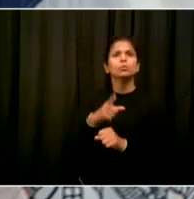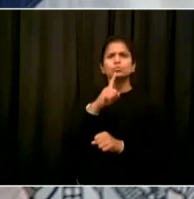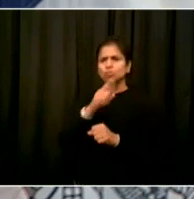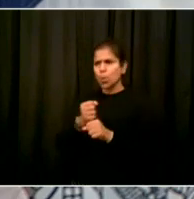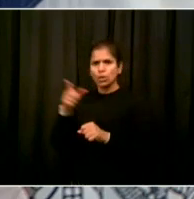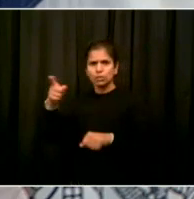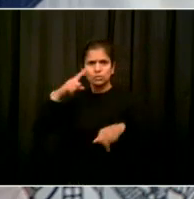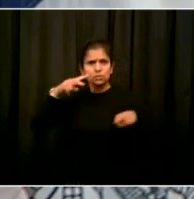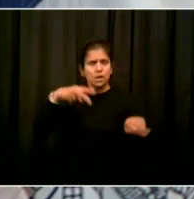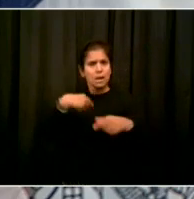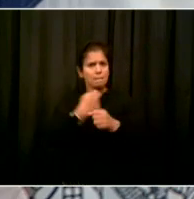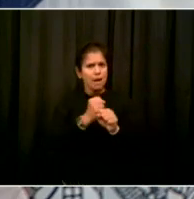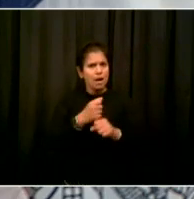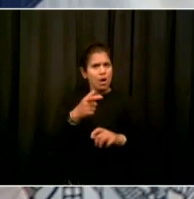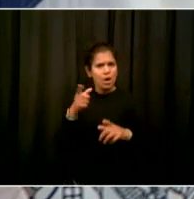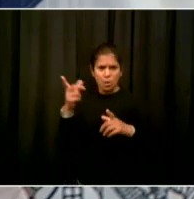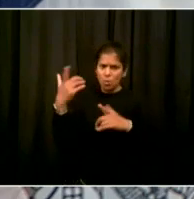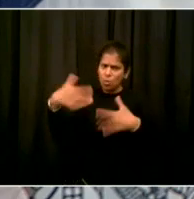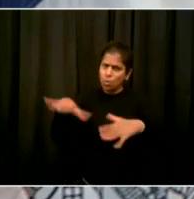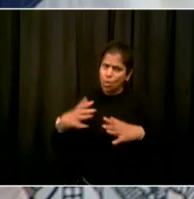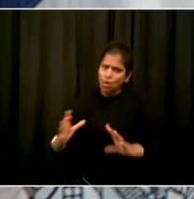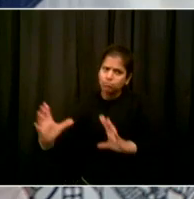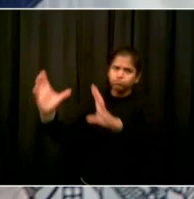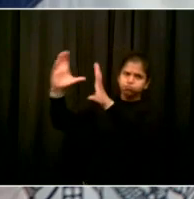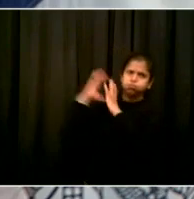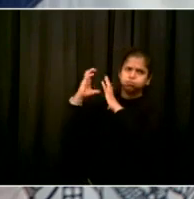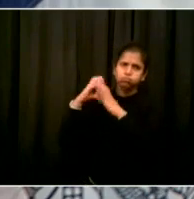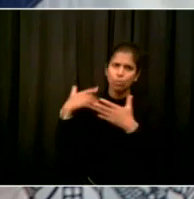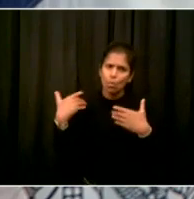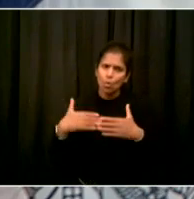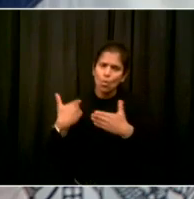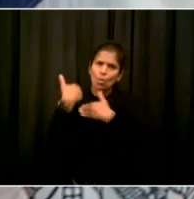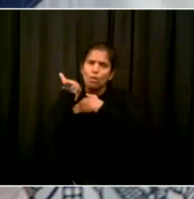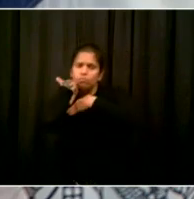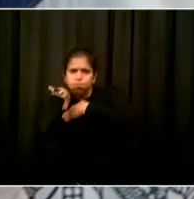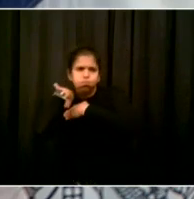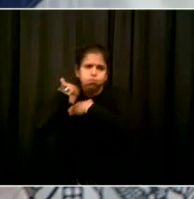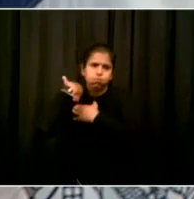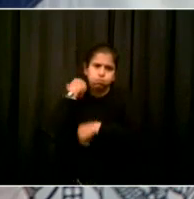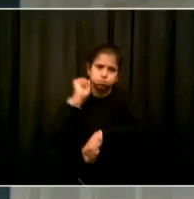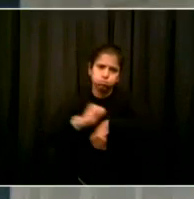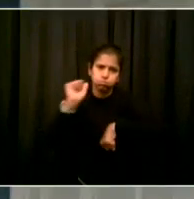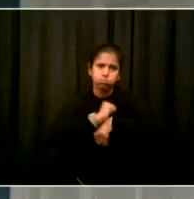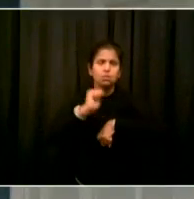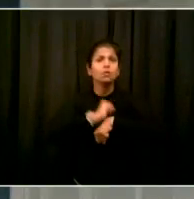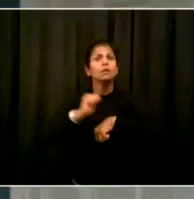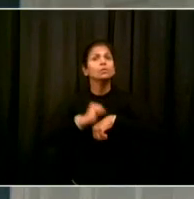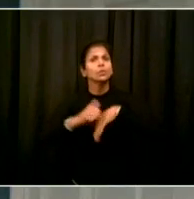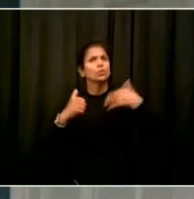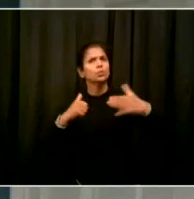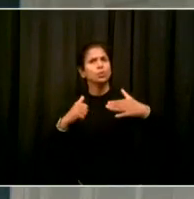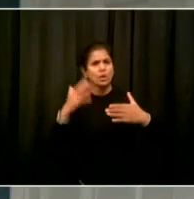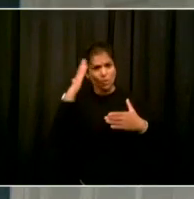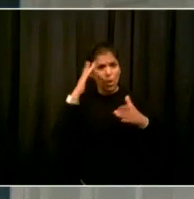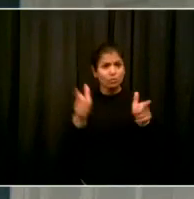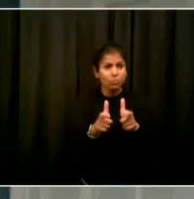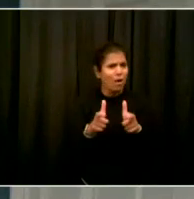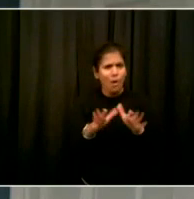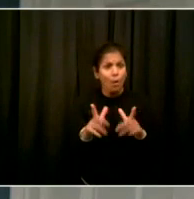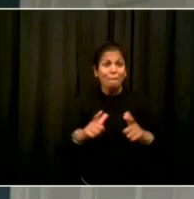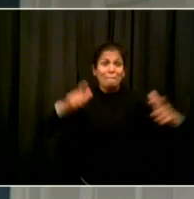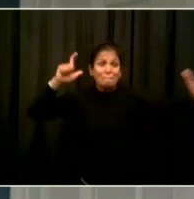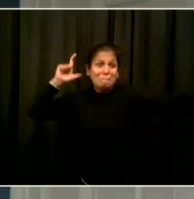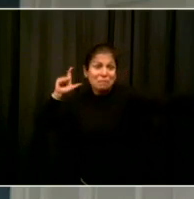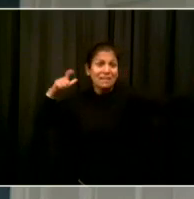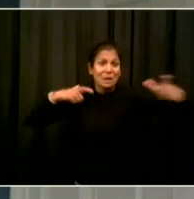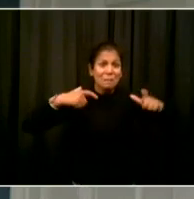force in America. But she is ready, and she has proven over the years that she's the right